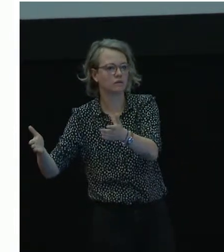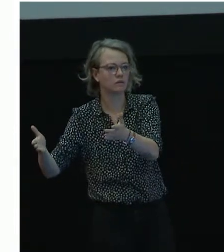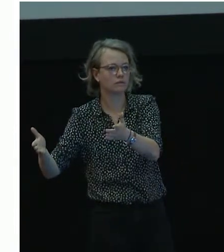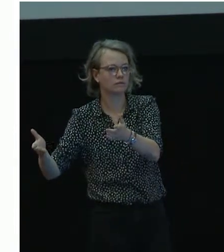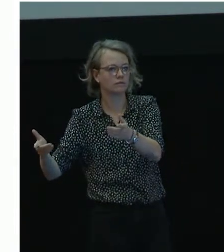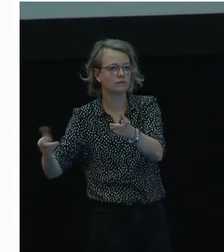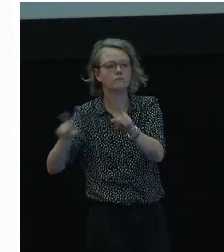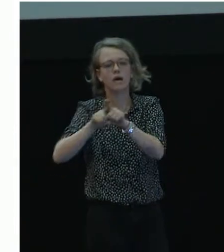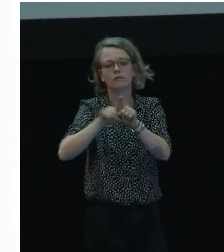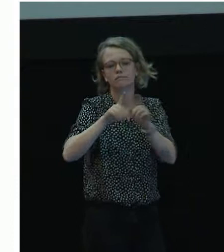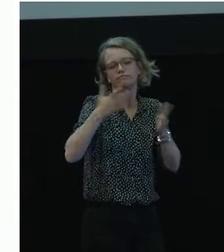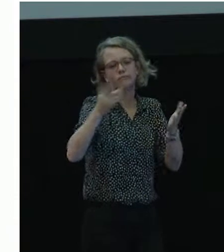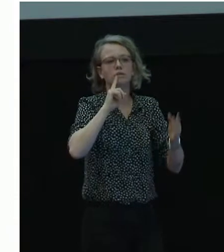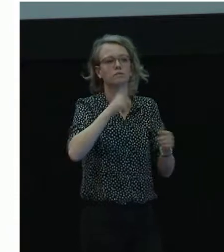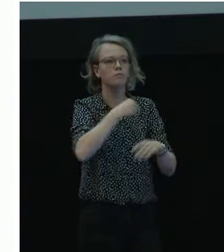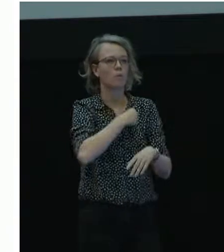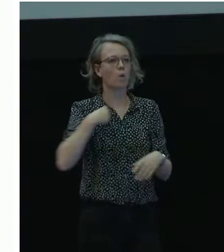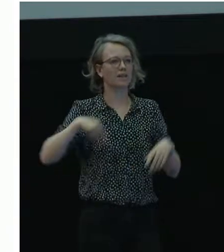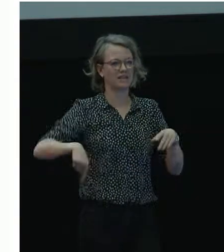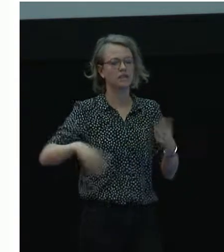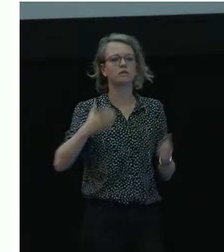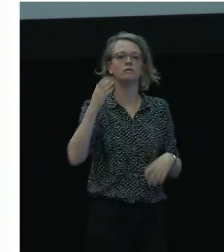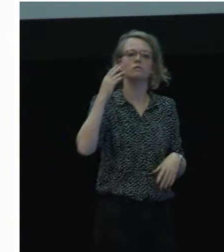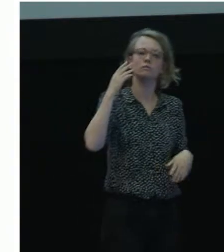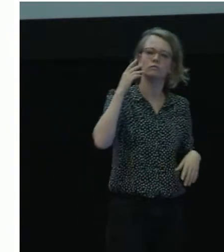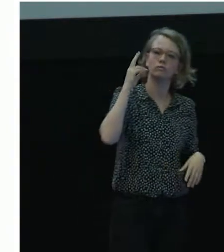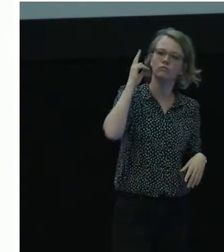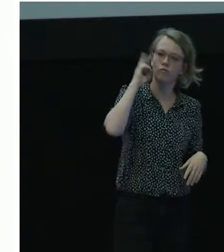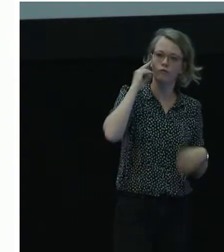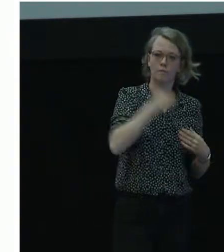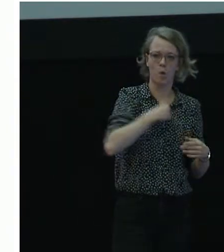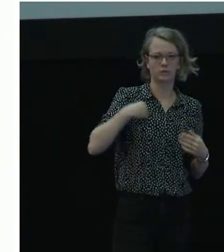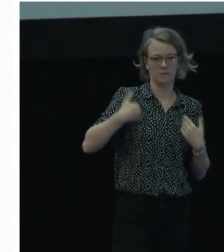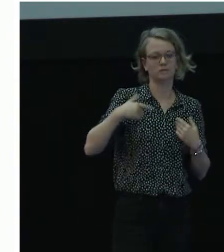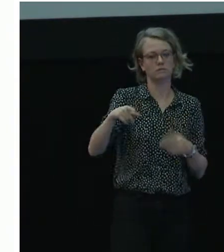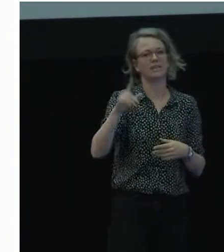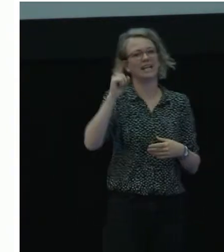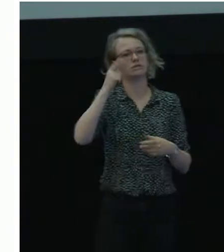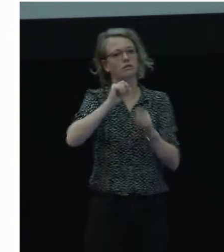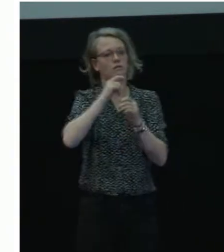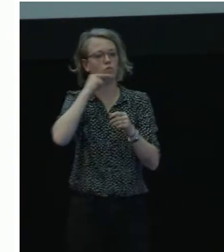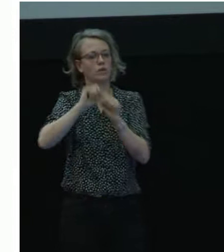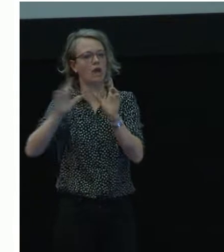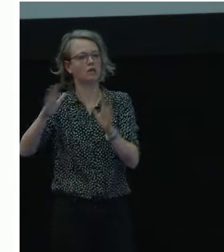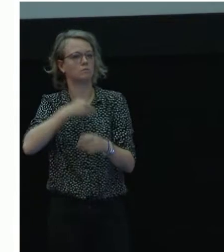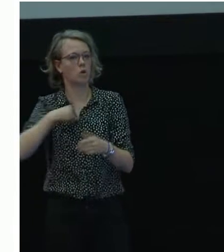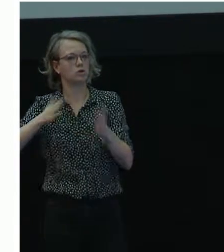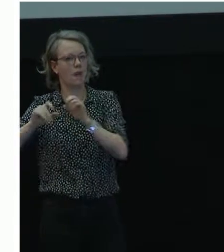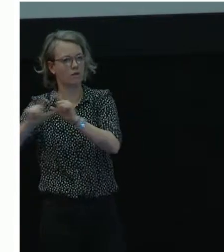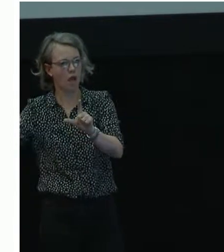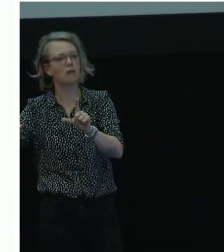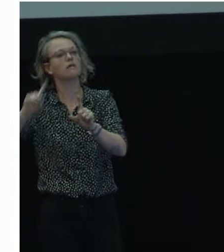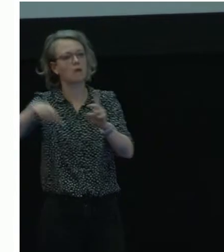So for the UK, that would be British Sign Language as their first language, and English as their second